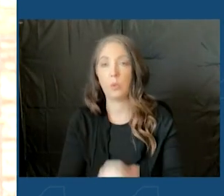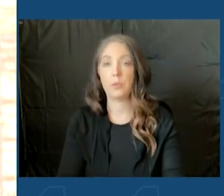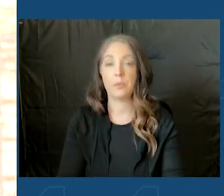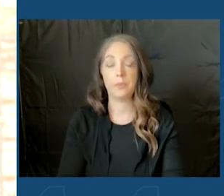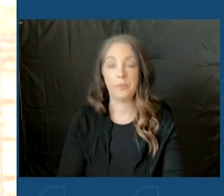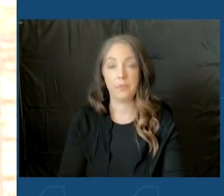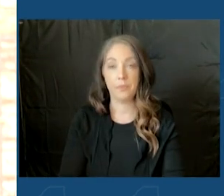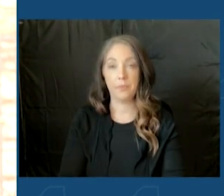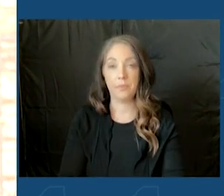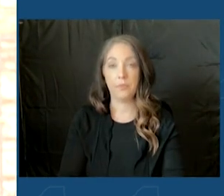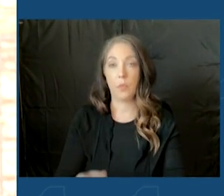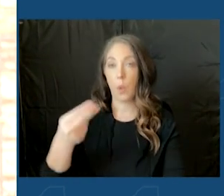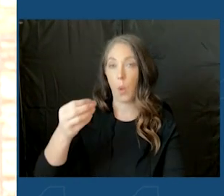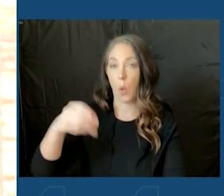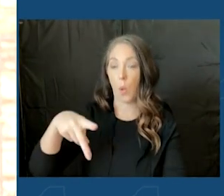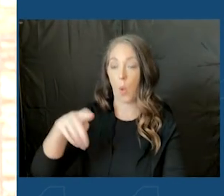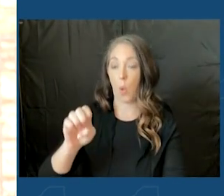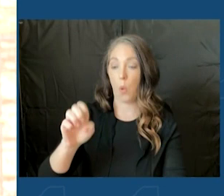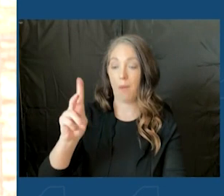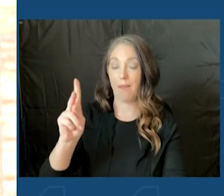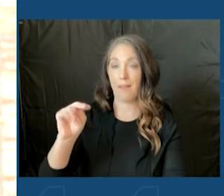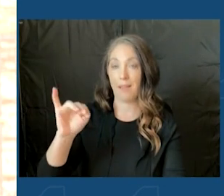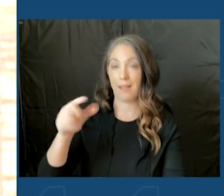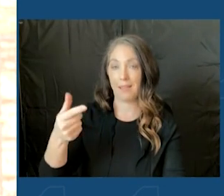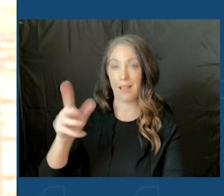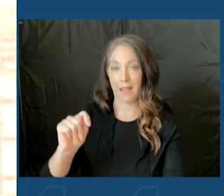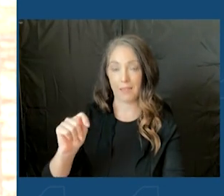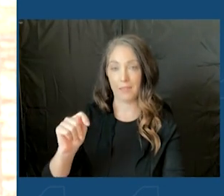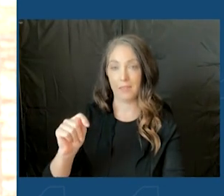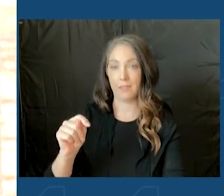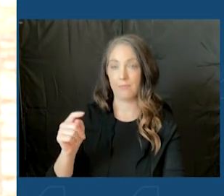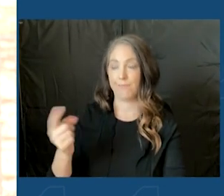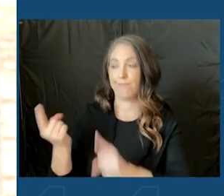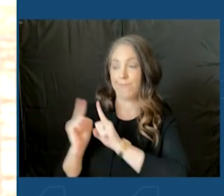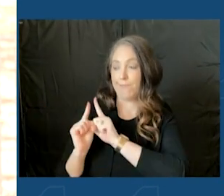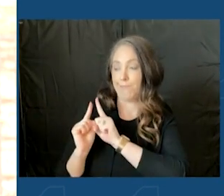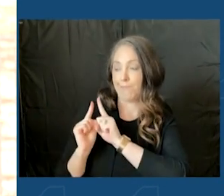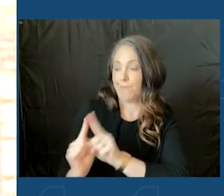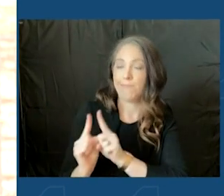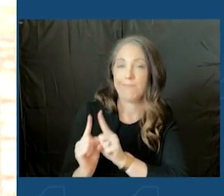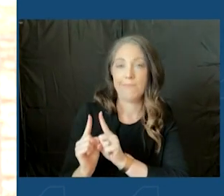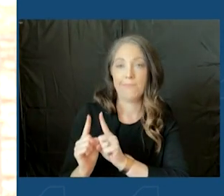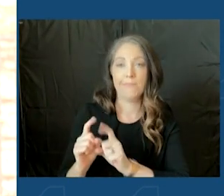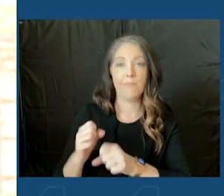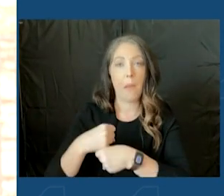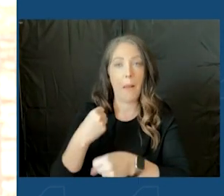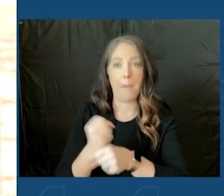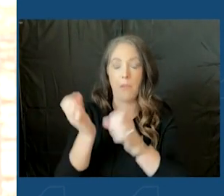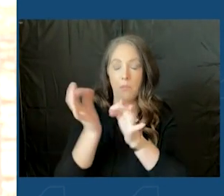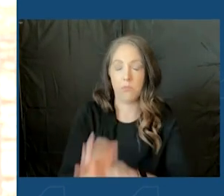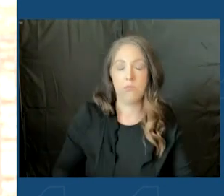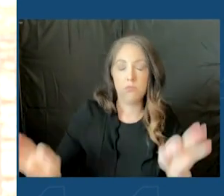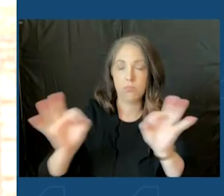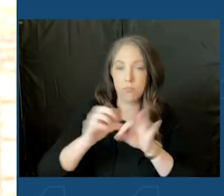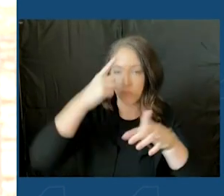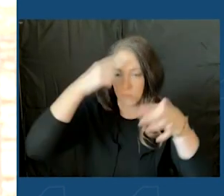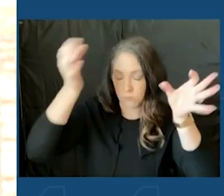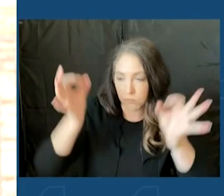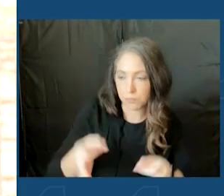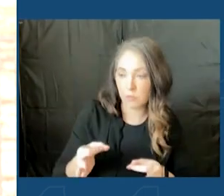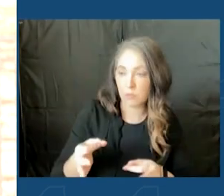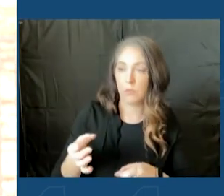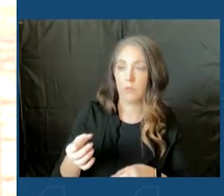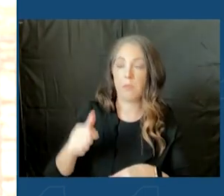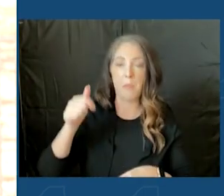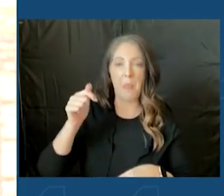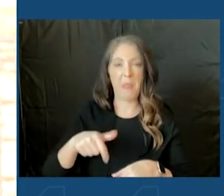Hope Knight, who is there at my side making some critically important decisions as we emerge from this dark